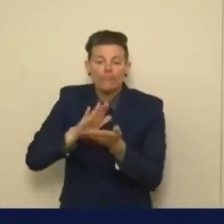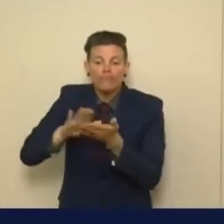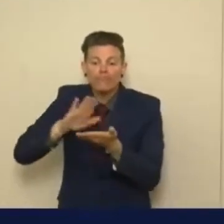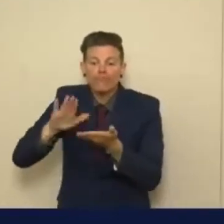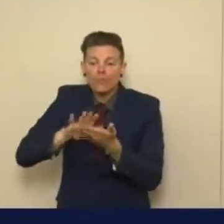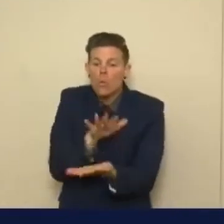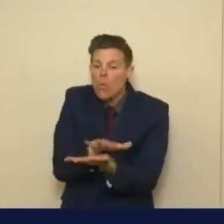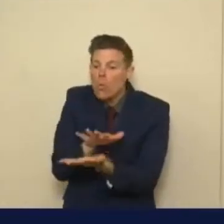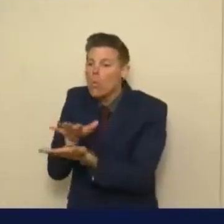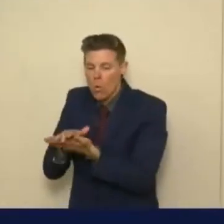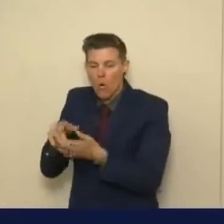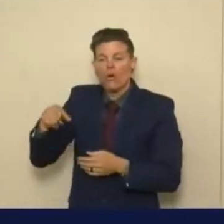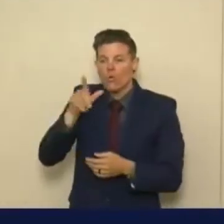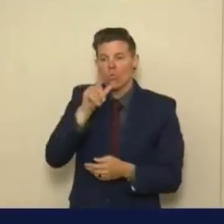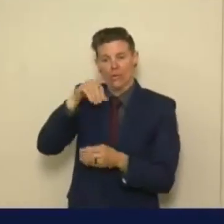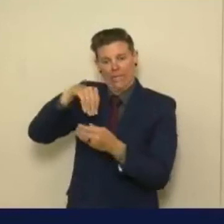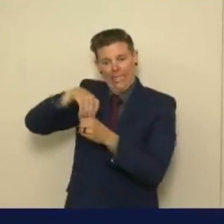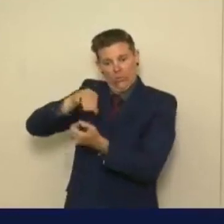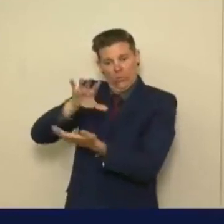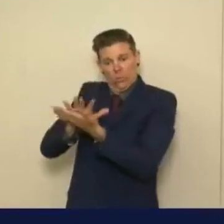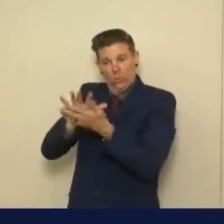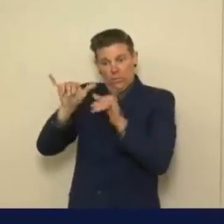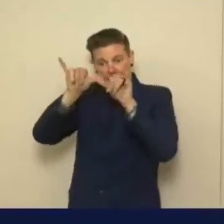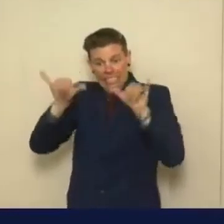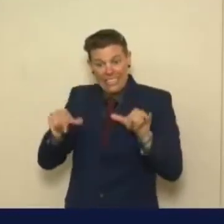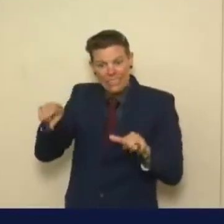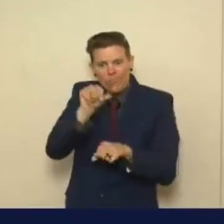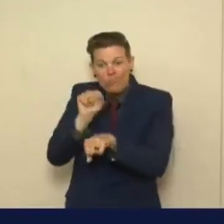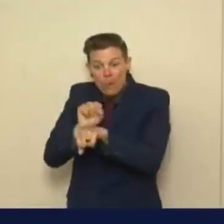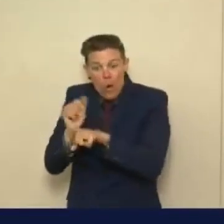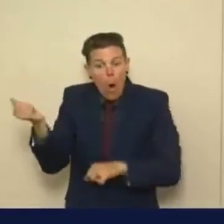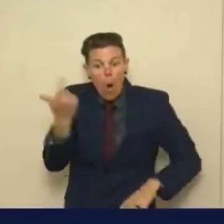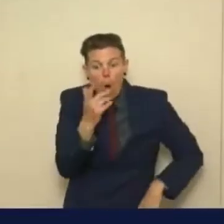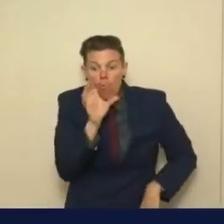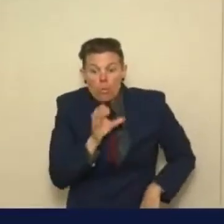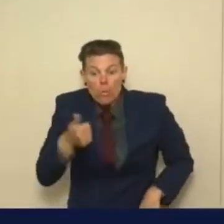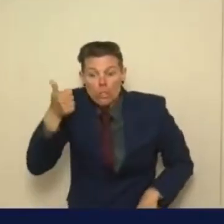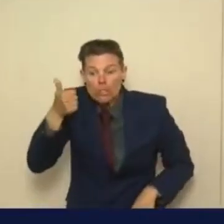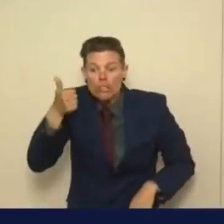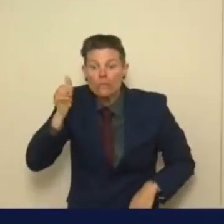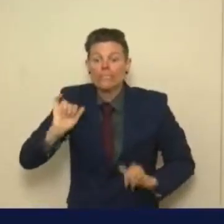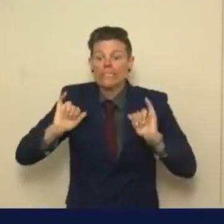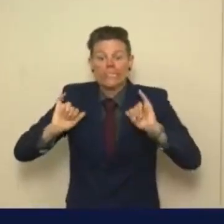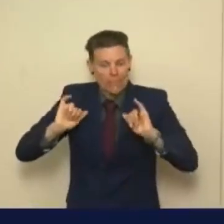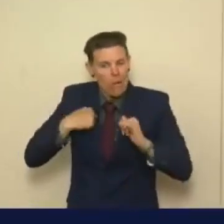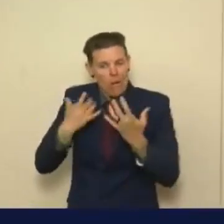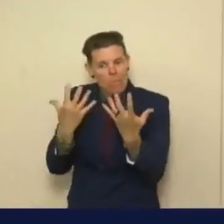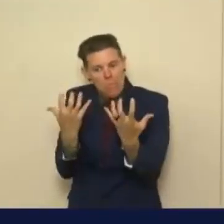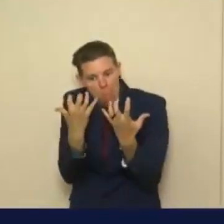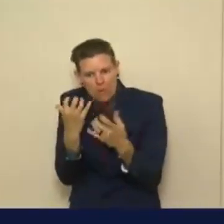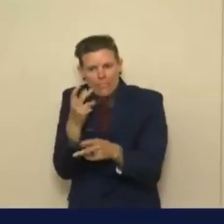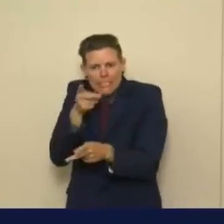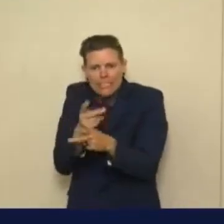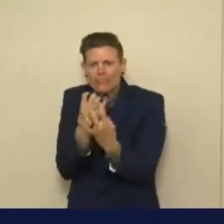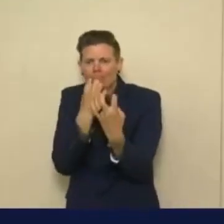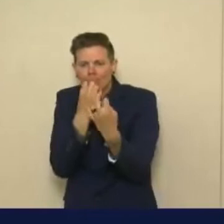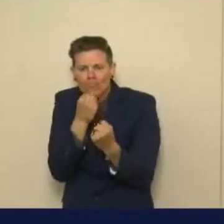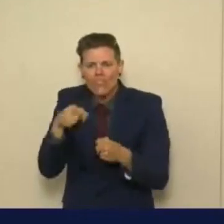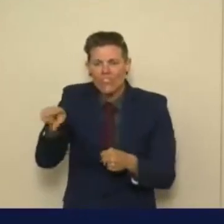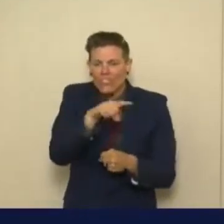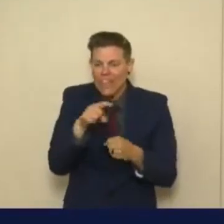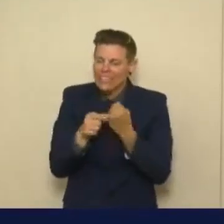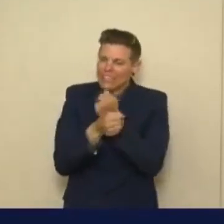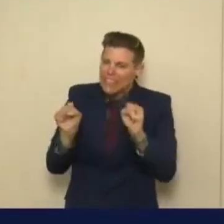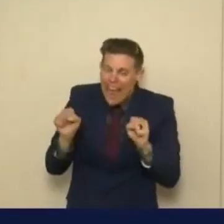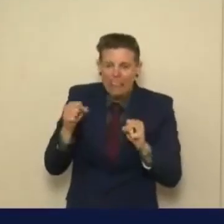the system. We have an obligation to keep them safe, because if they get sick, there isn't anyone to